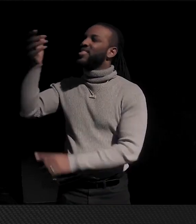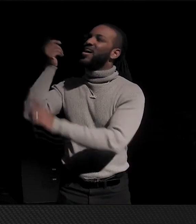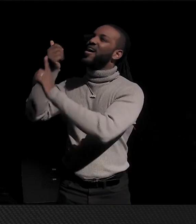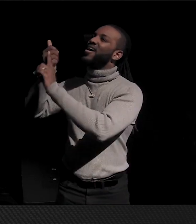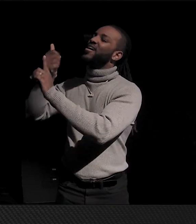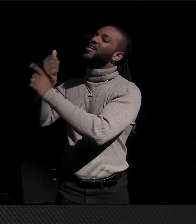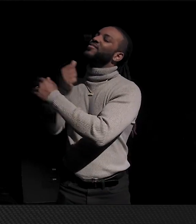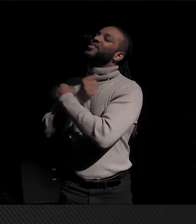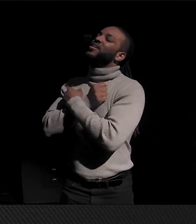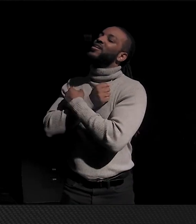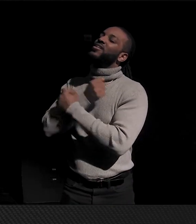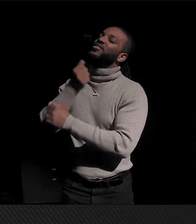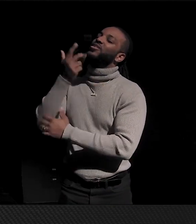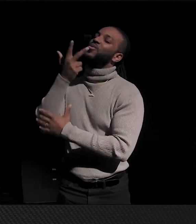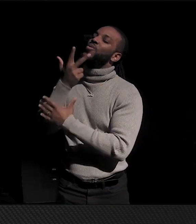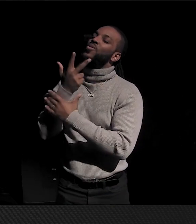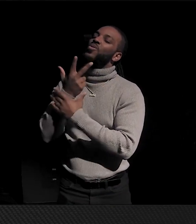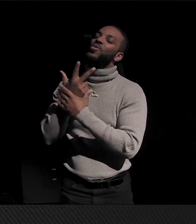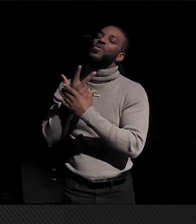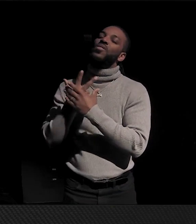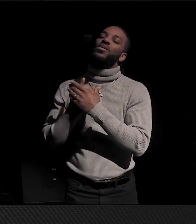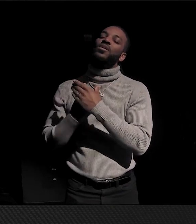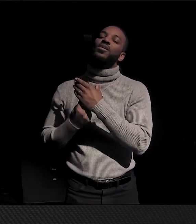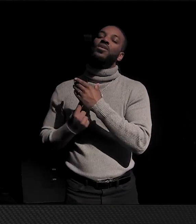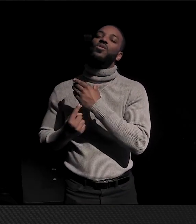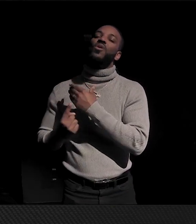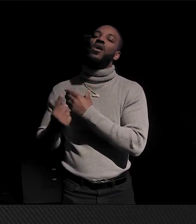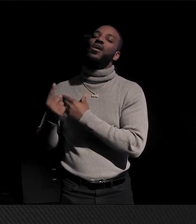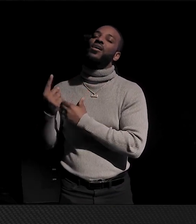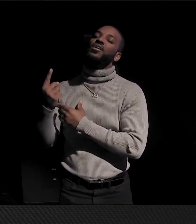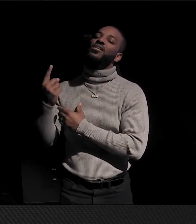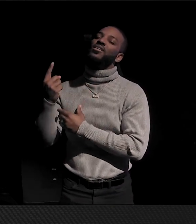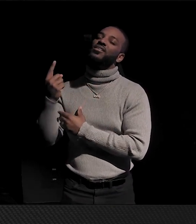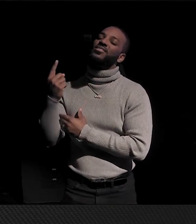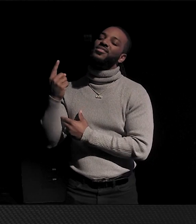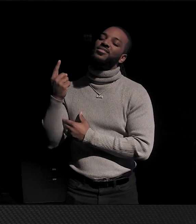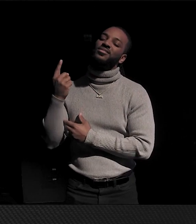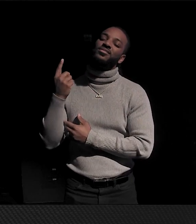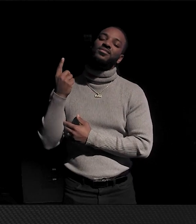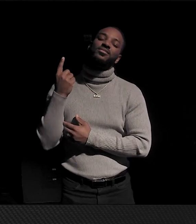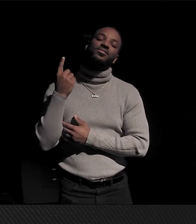is love, the Holy